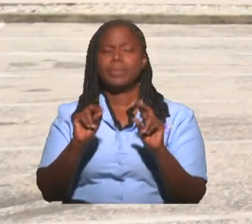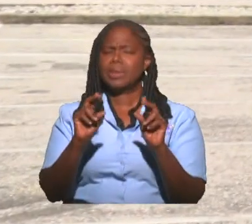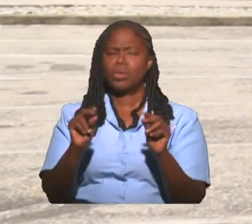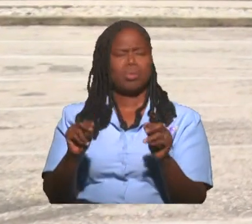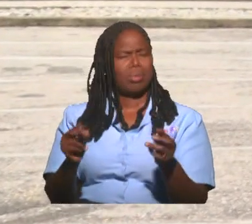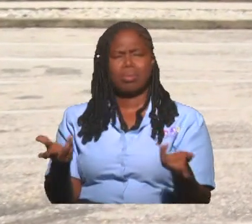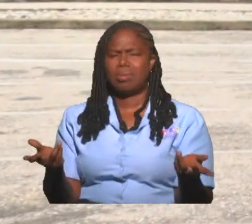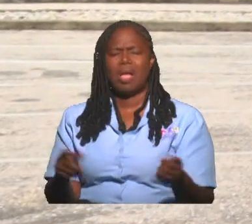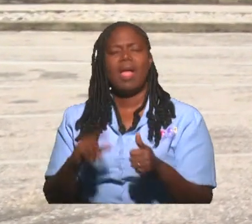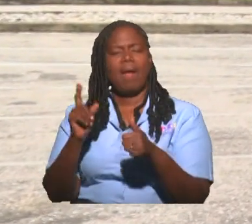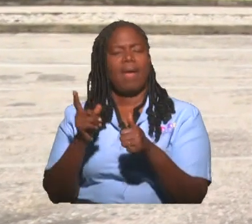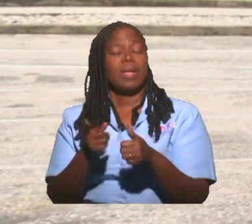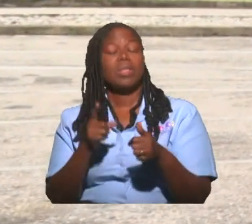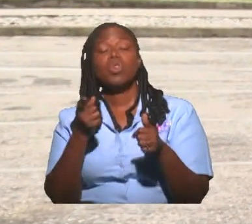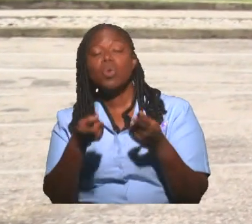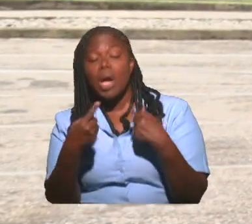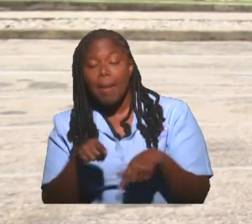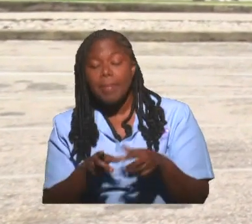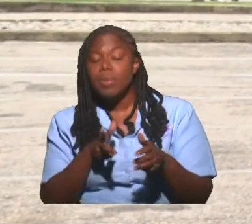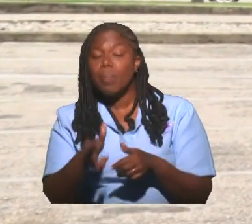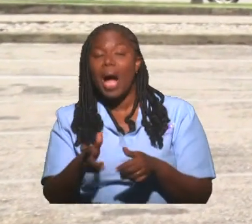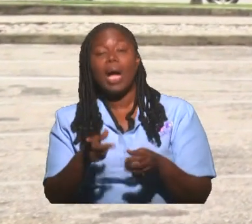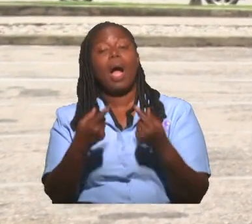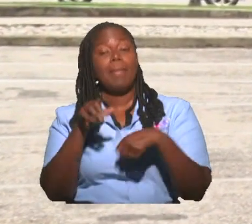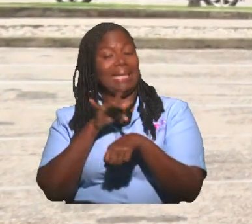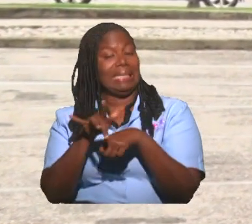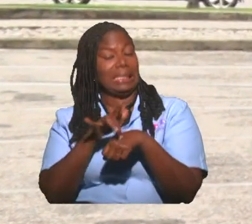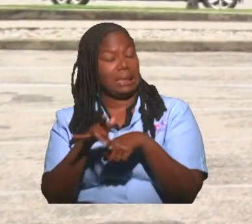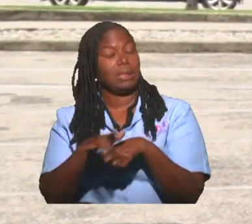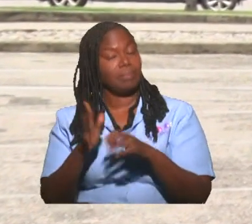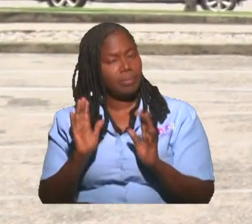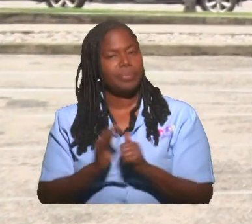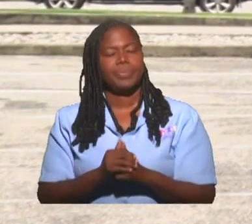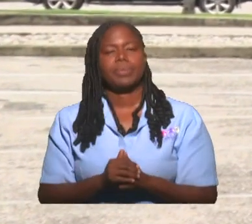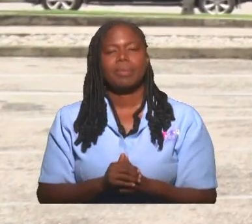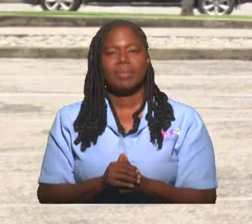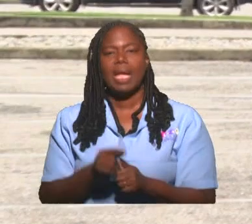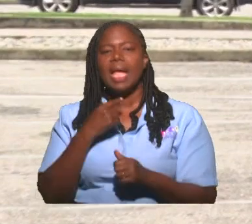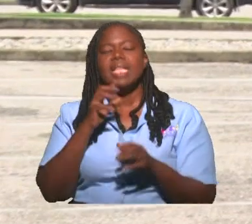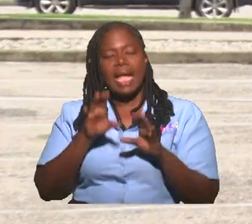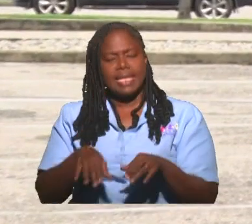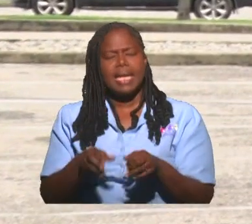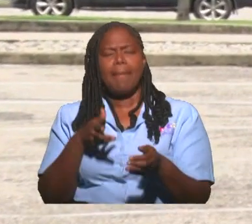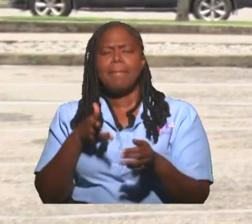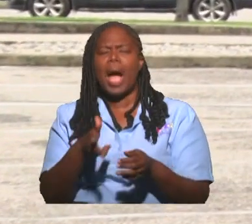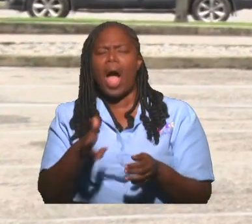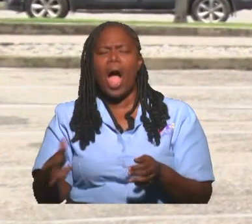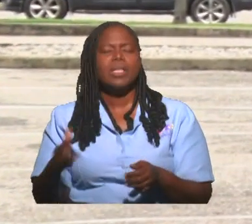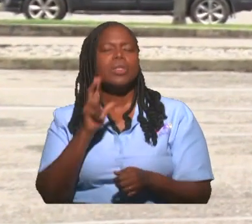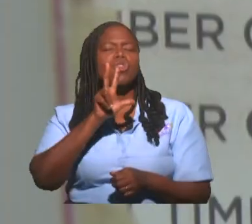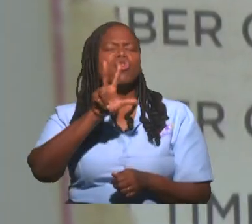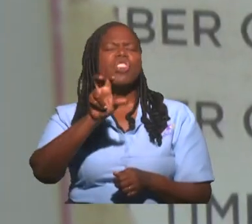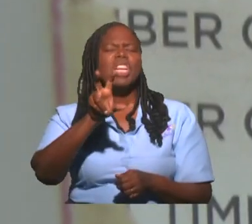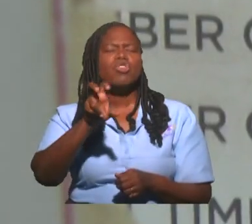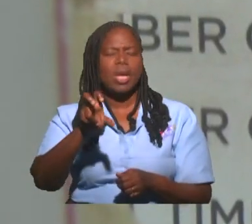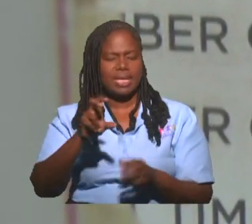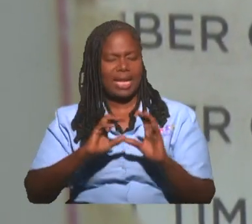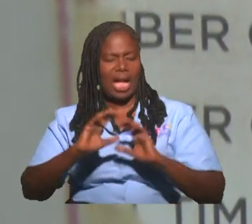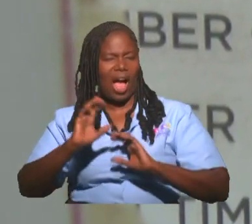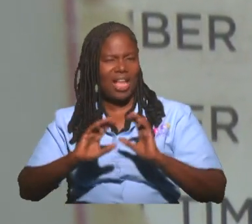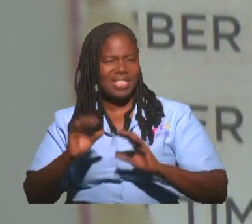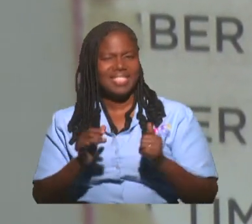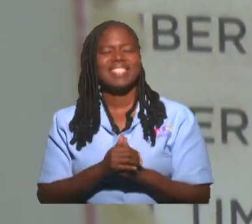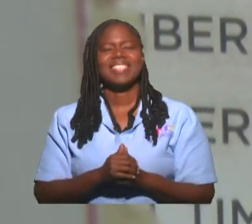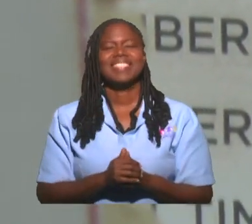The venues for parking will be at the South Park Shopping Centre car park, which can accommodate 300 vehicles, and the Paria Fuel Trading Company's